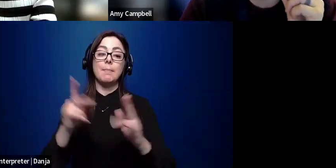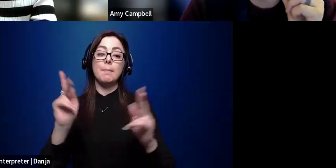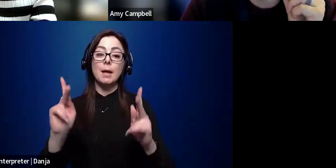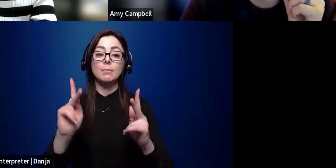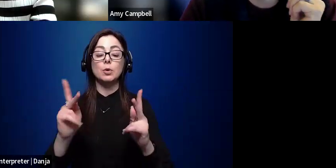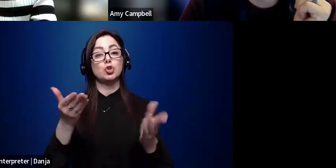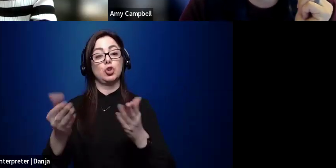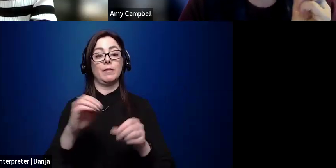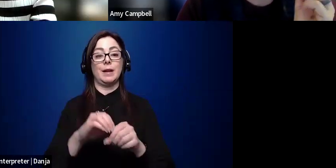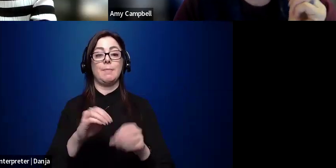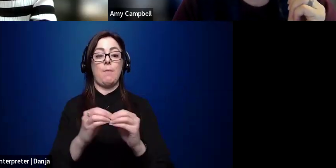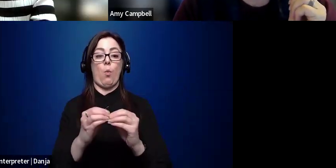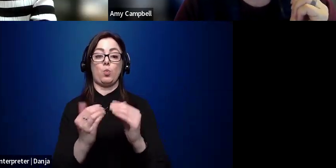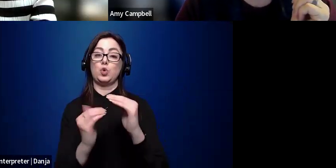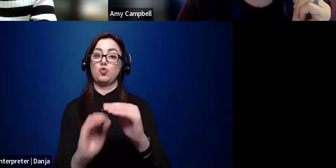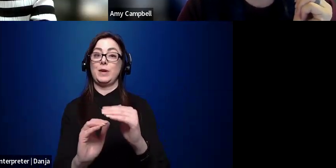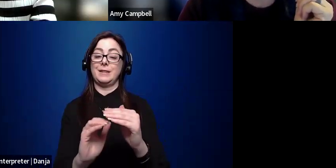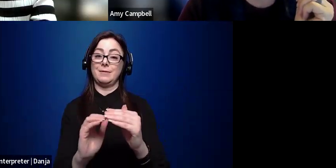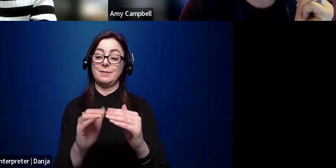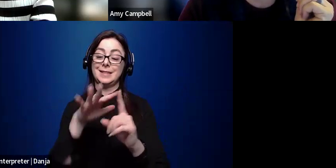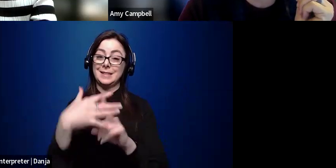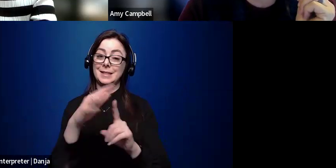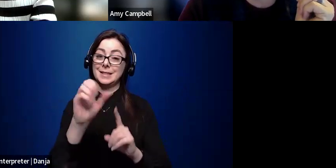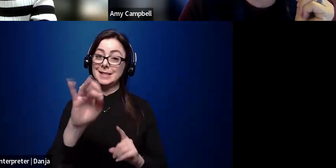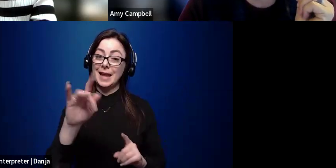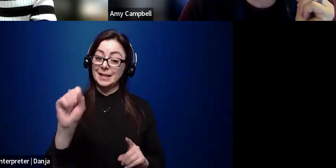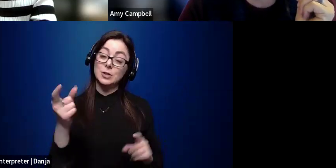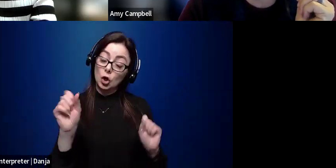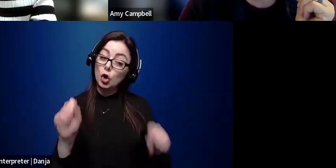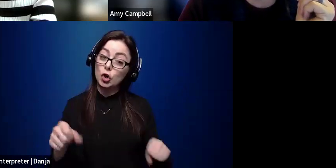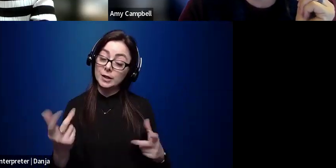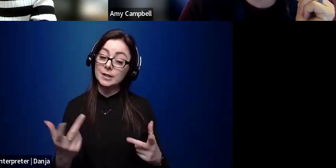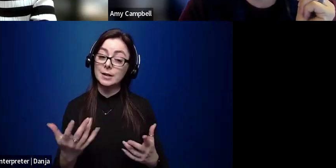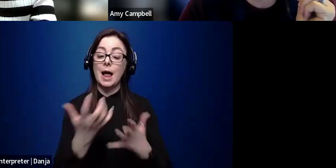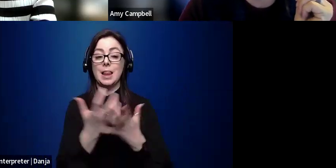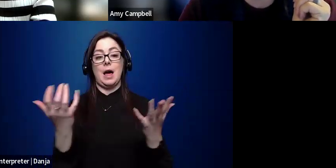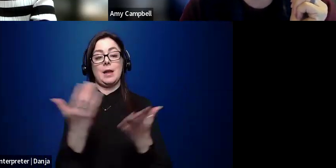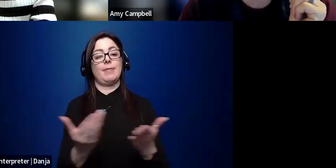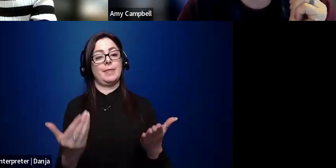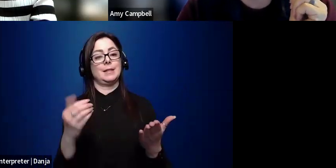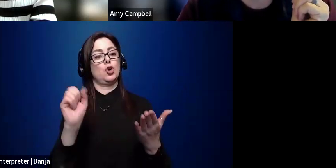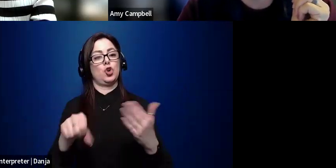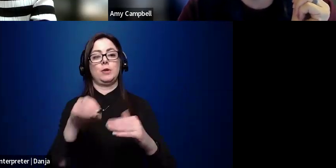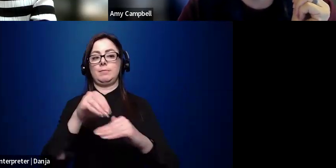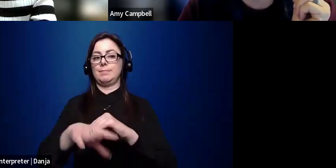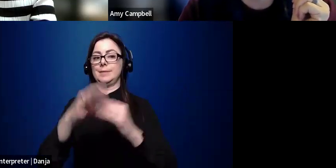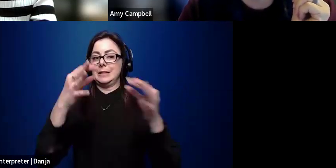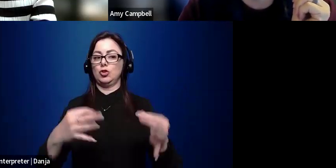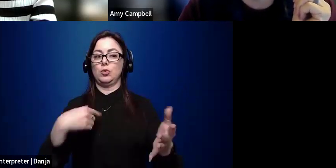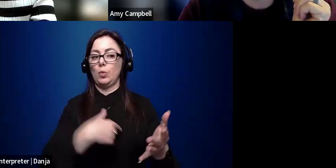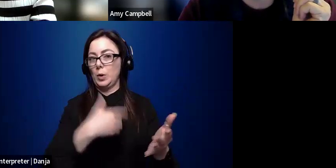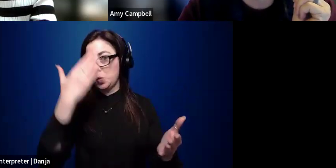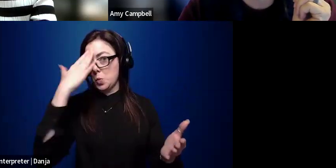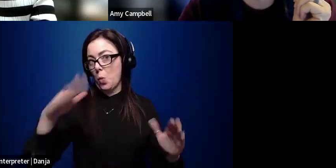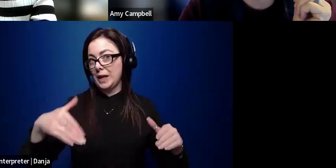say could. There's a lot of things that will go into this in these decision making that we don't know yet. So that